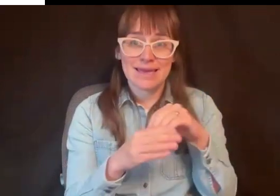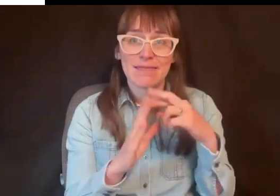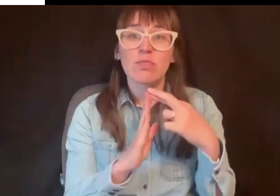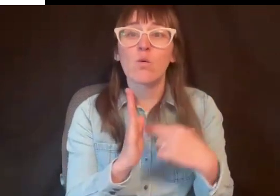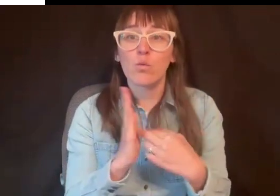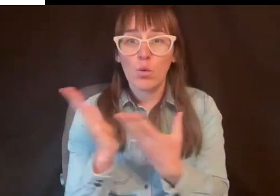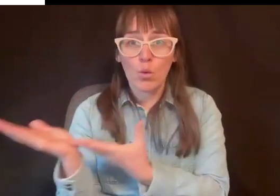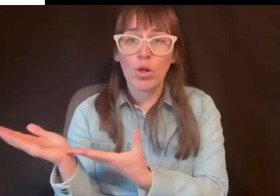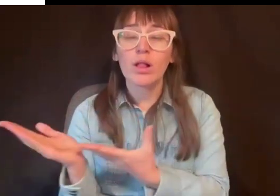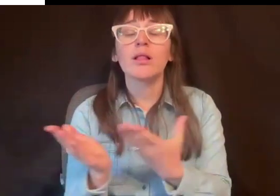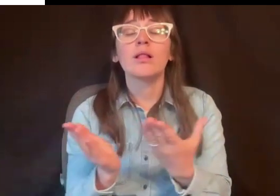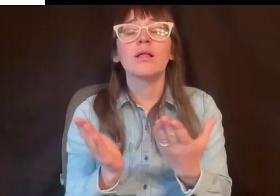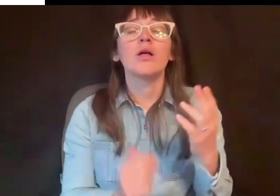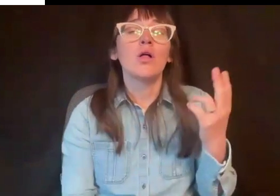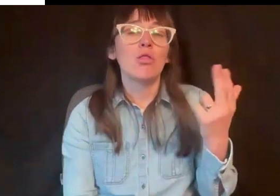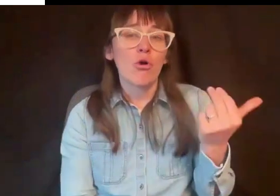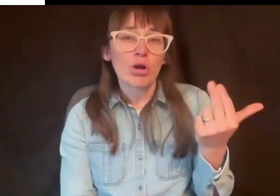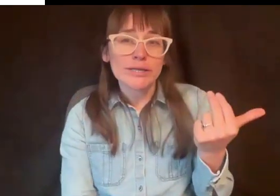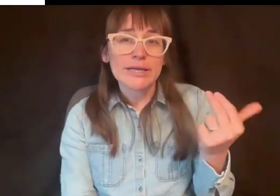it's 1321.9